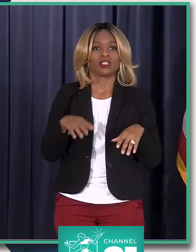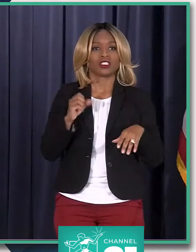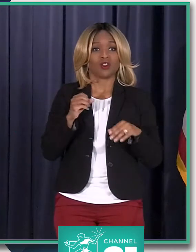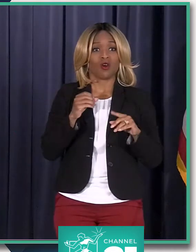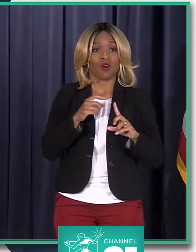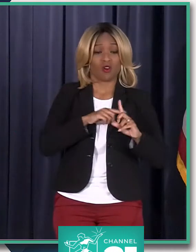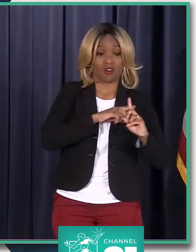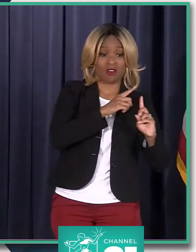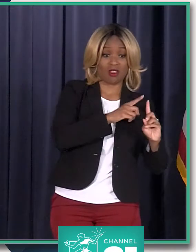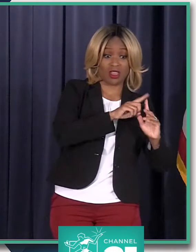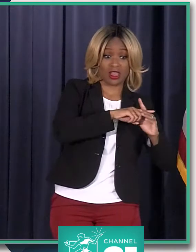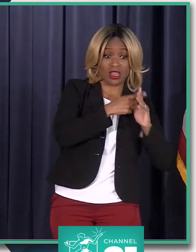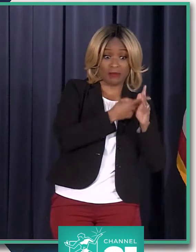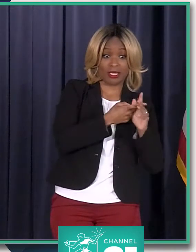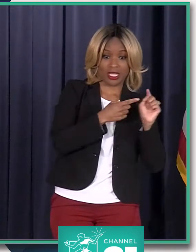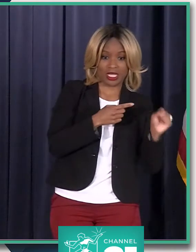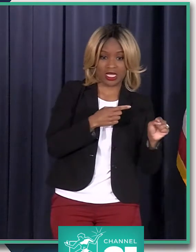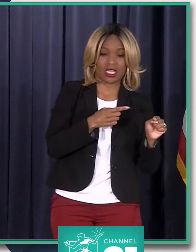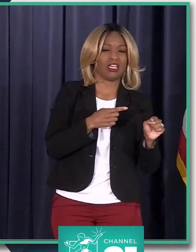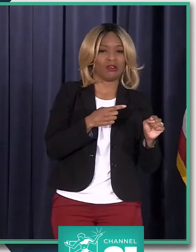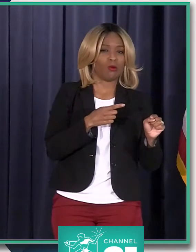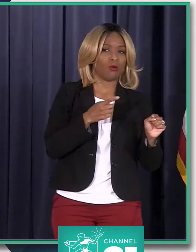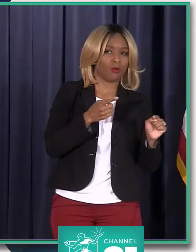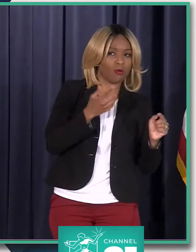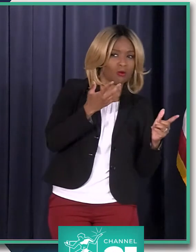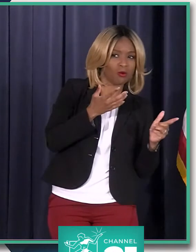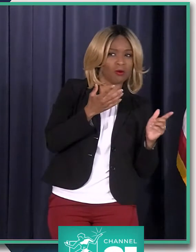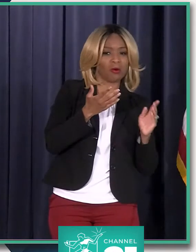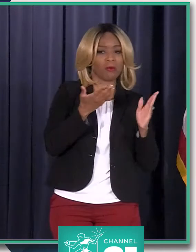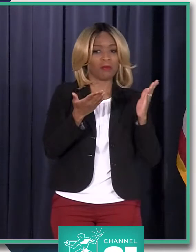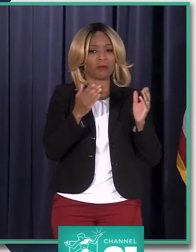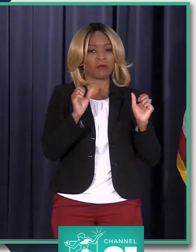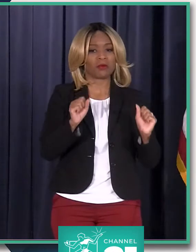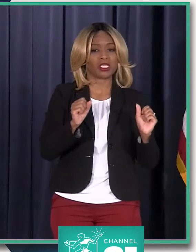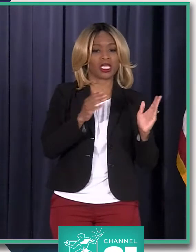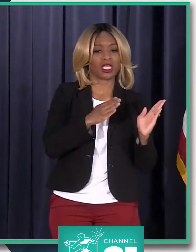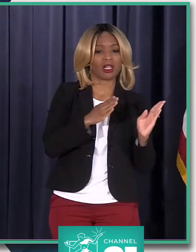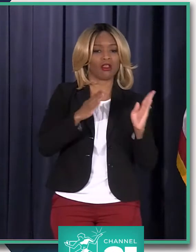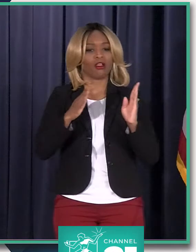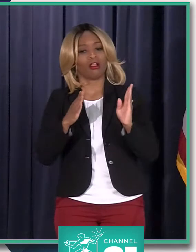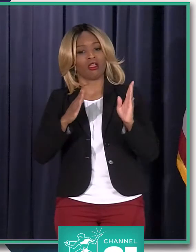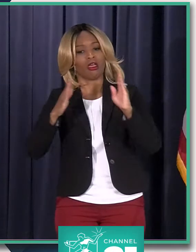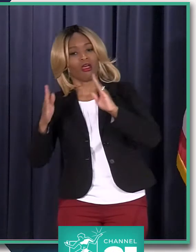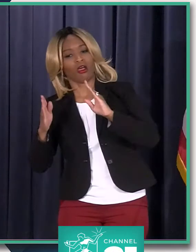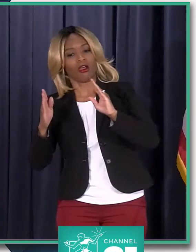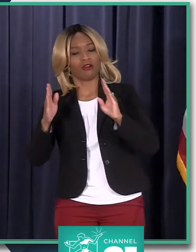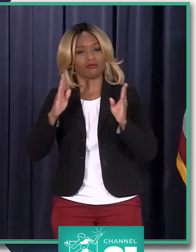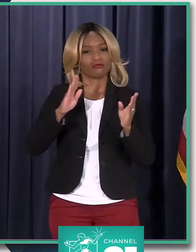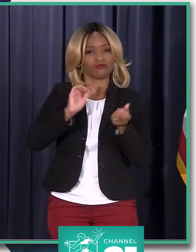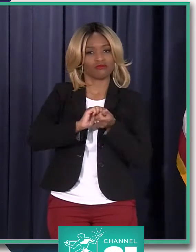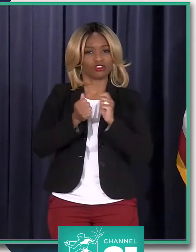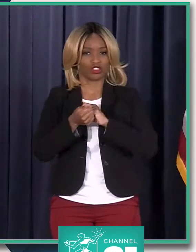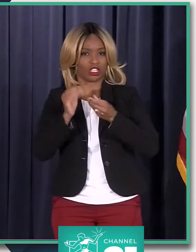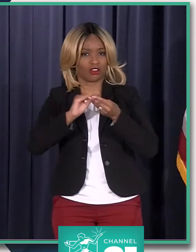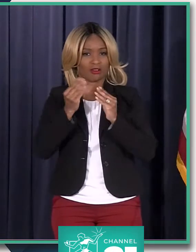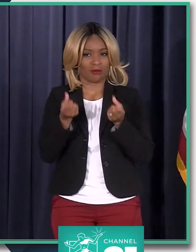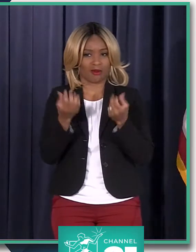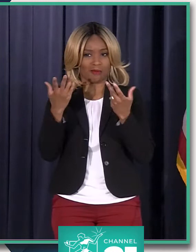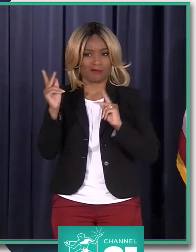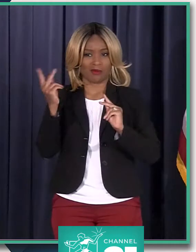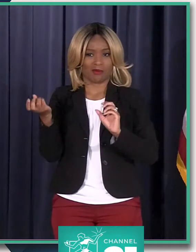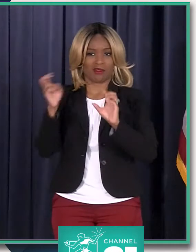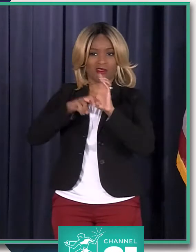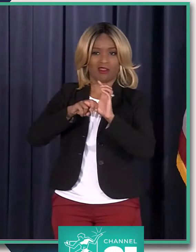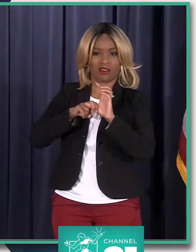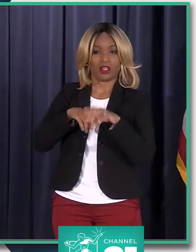of this issue, but now that we move forward, we may be able to move that. So for anybody that needs to know where